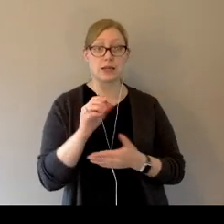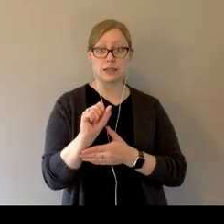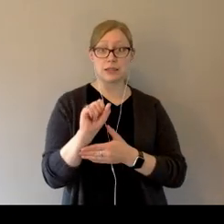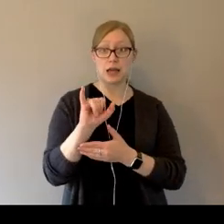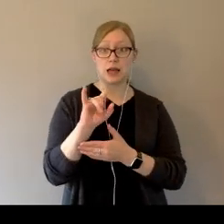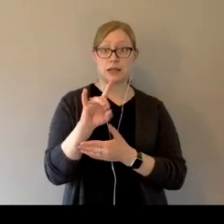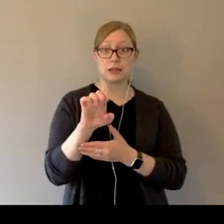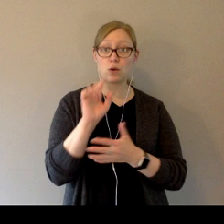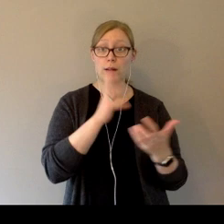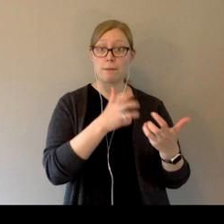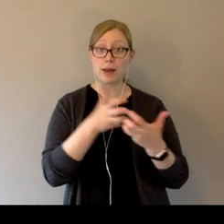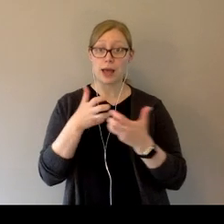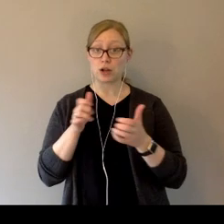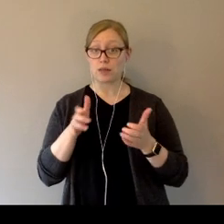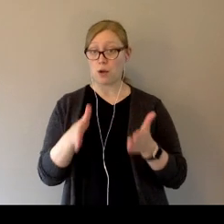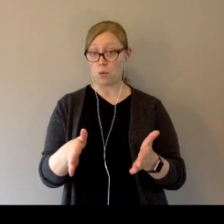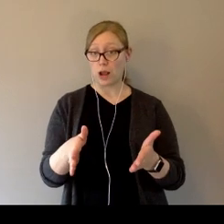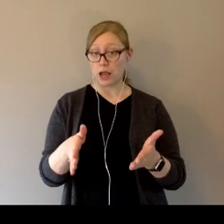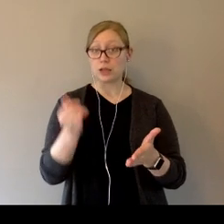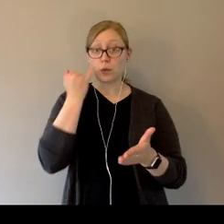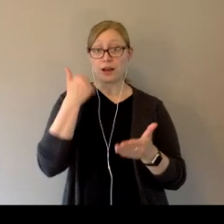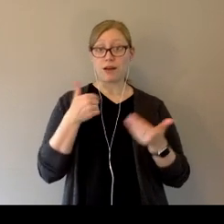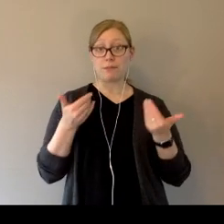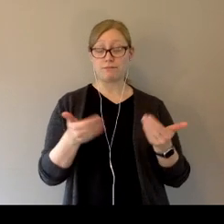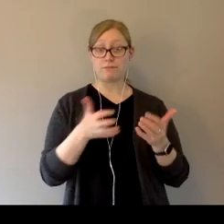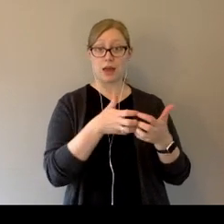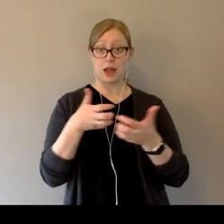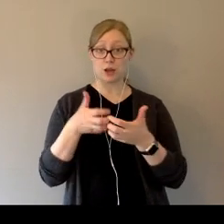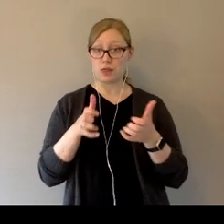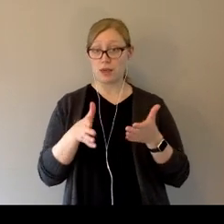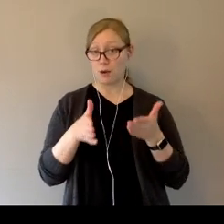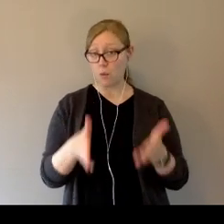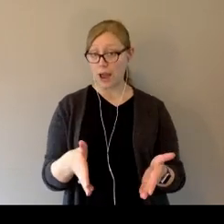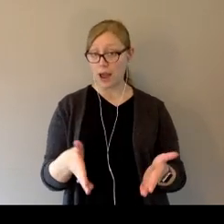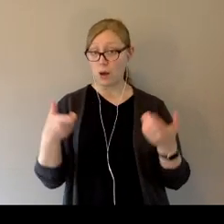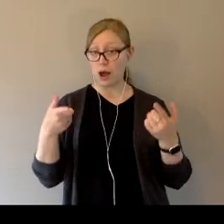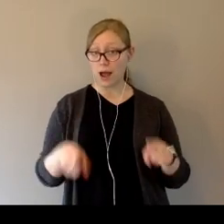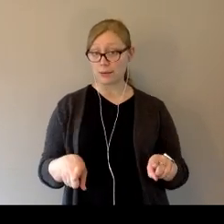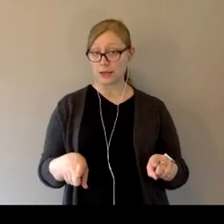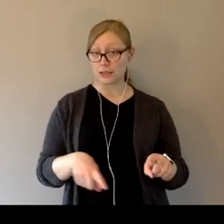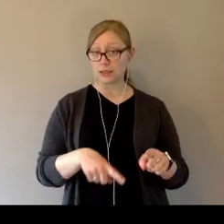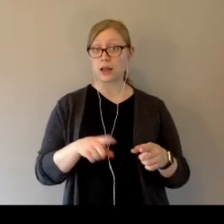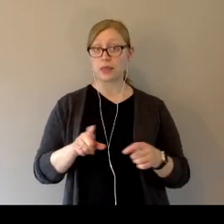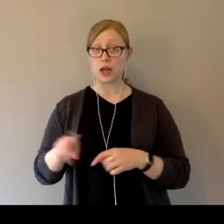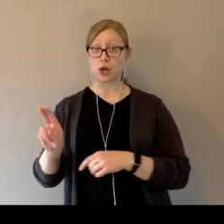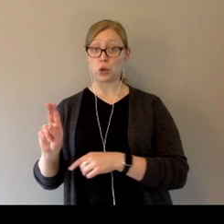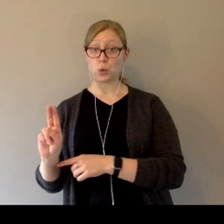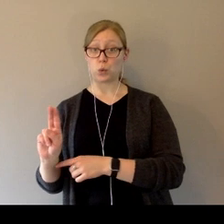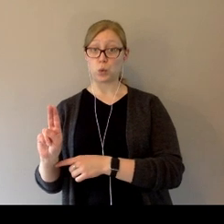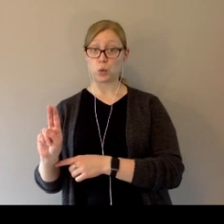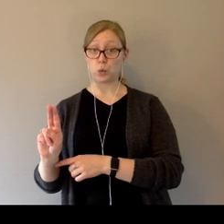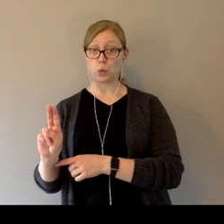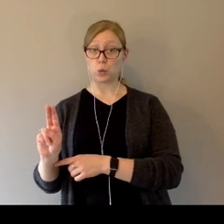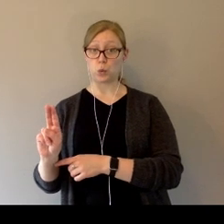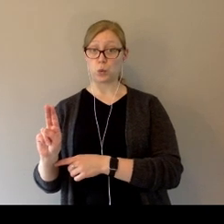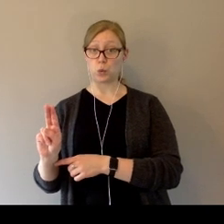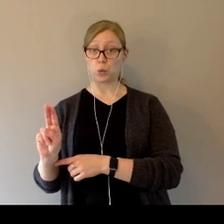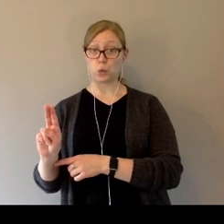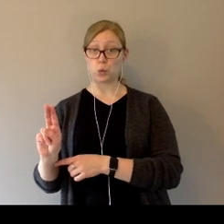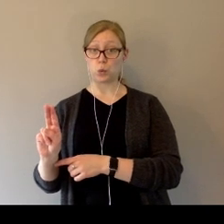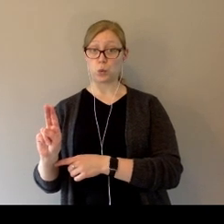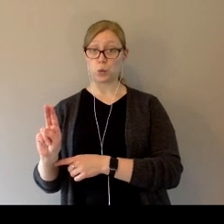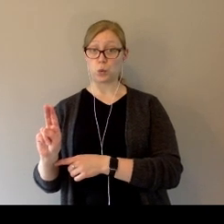So if I were matching in that particular way, then then this U is going to